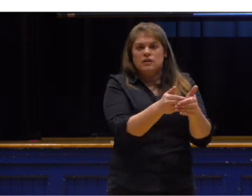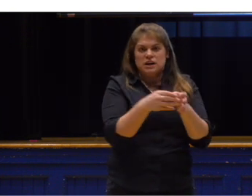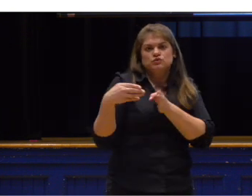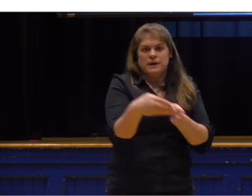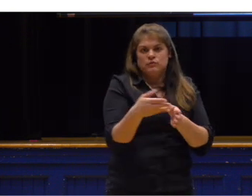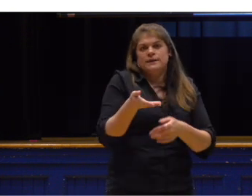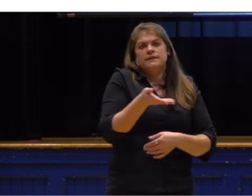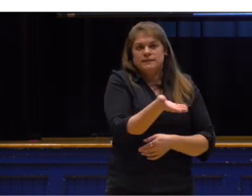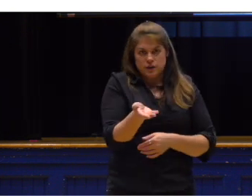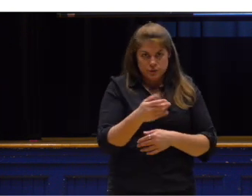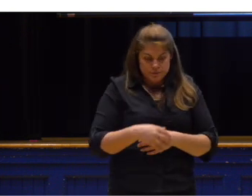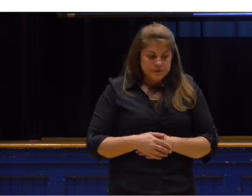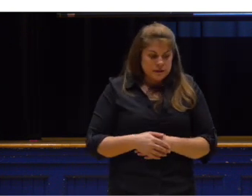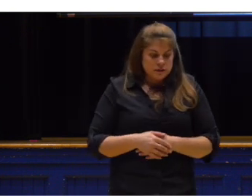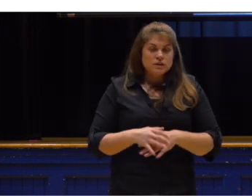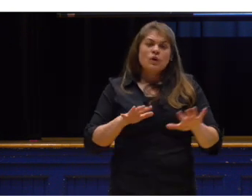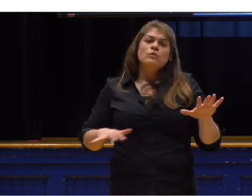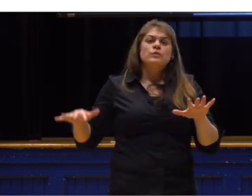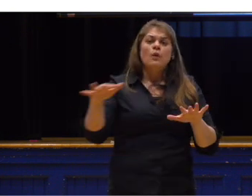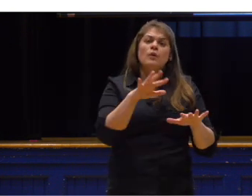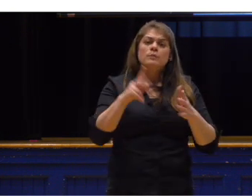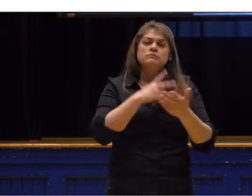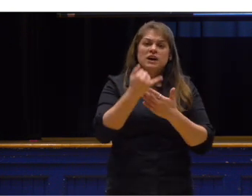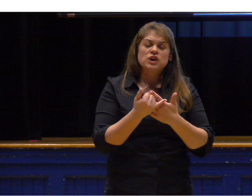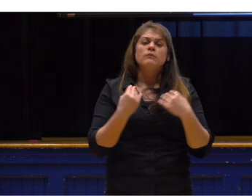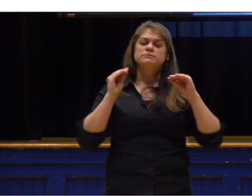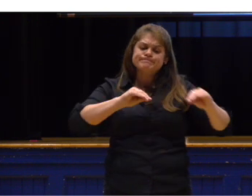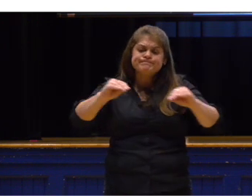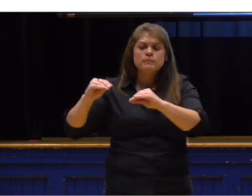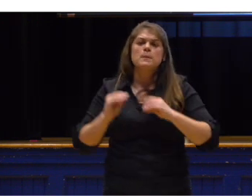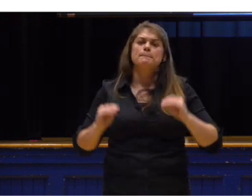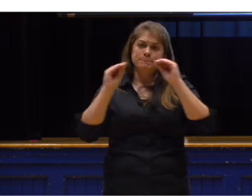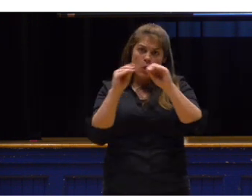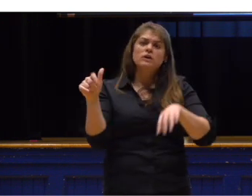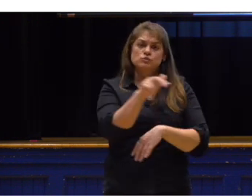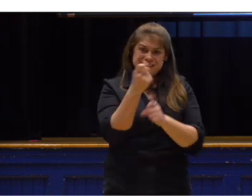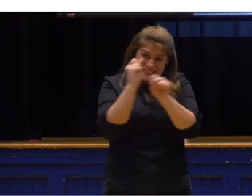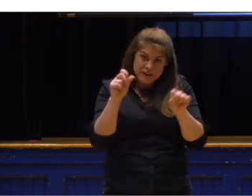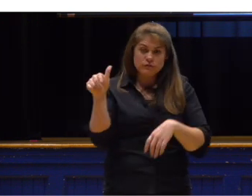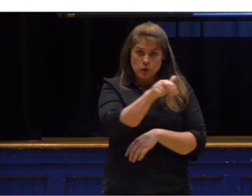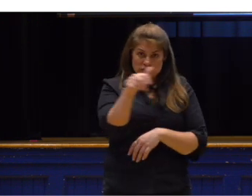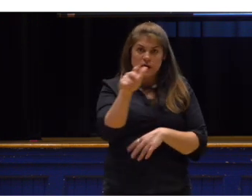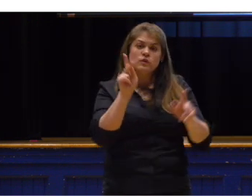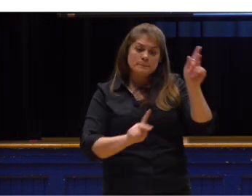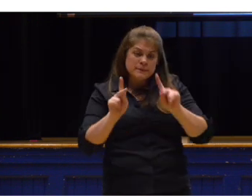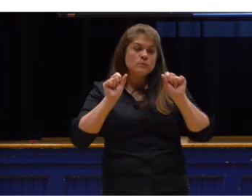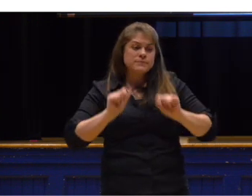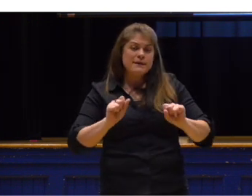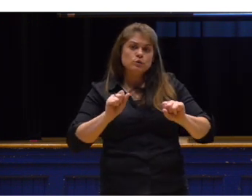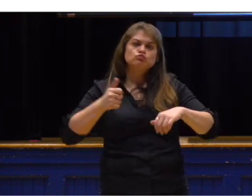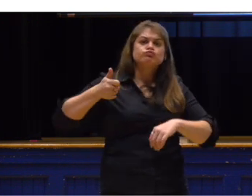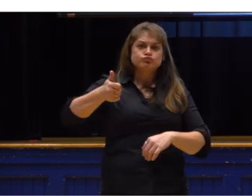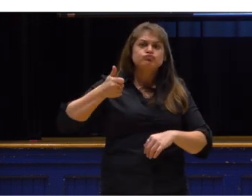well. Throughout the whole project, a lot more crosswalks throughout there for people to be able to get back and